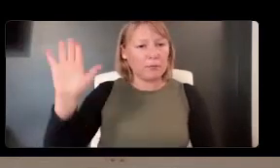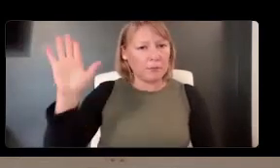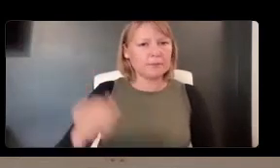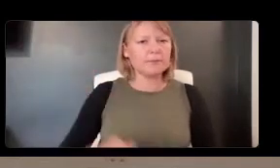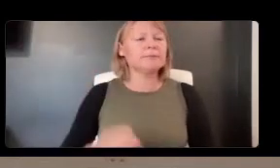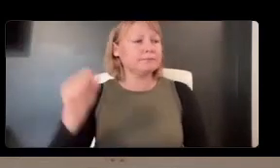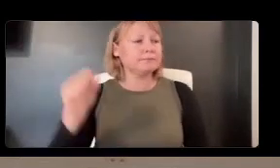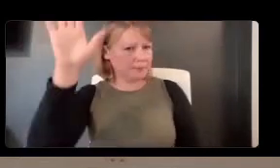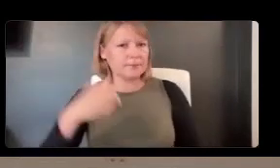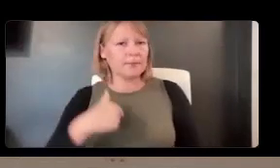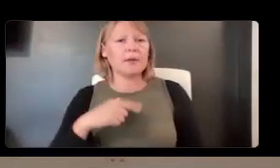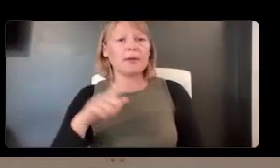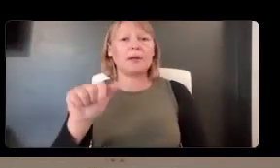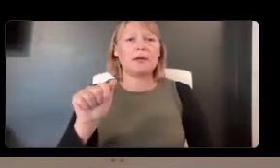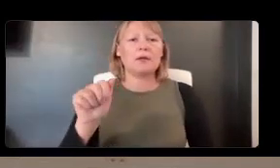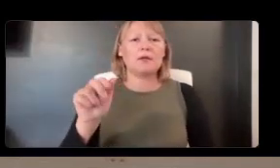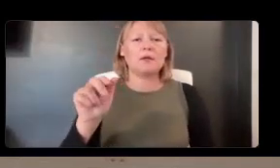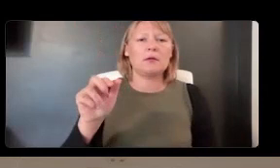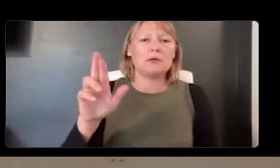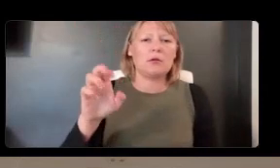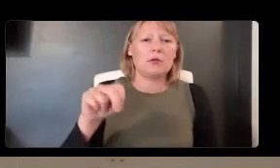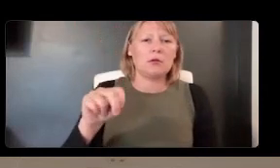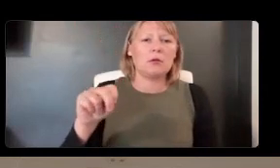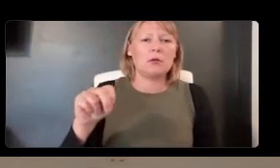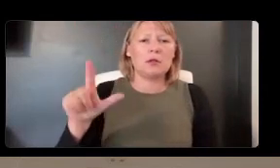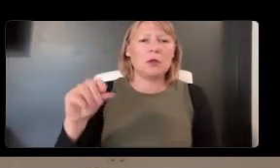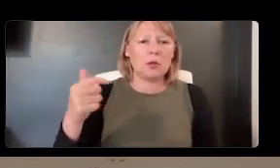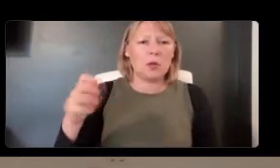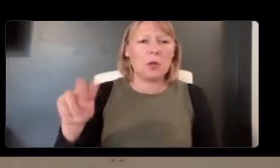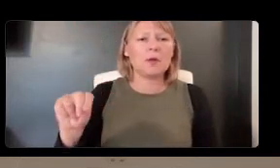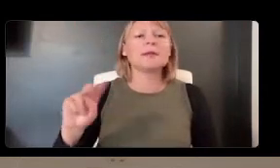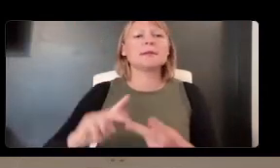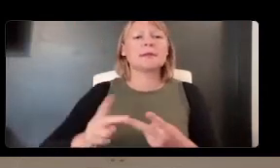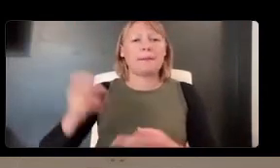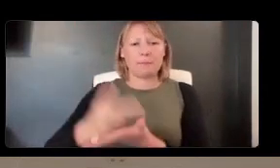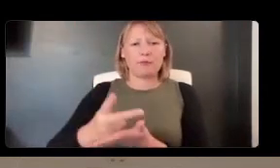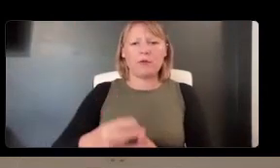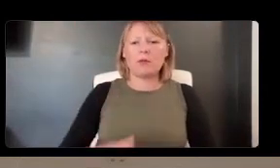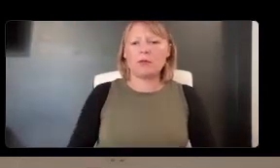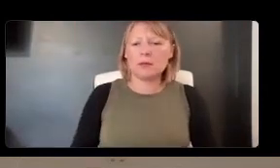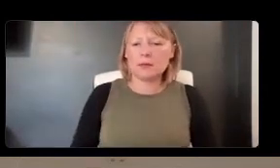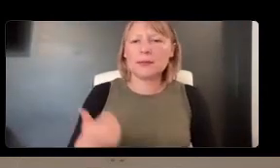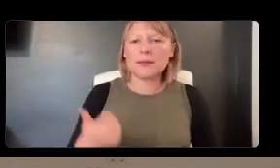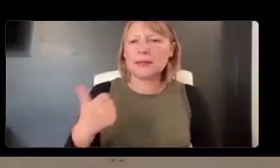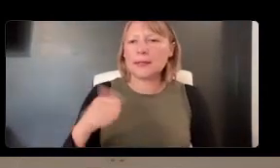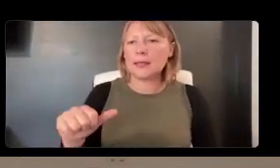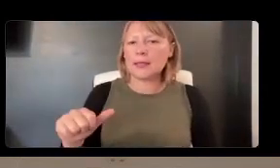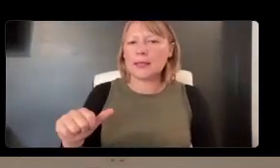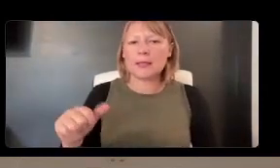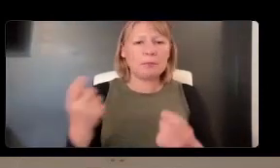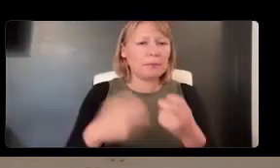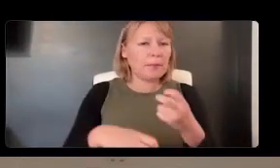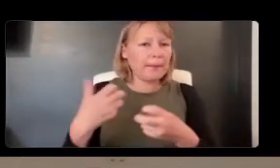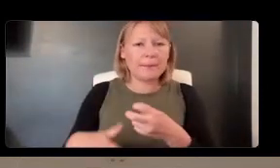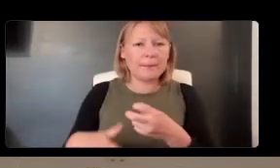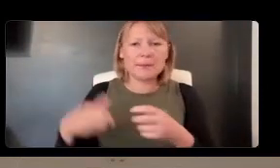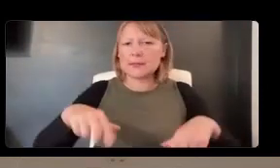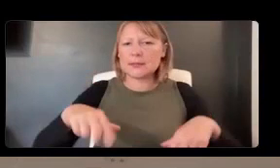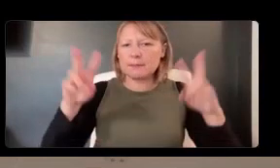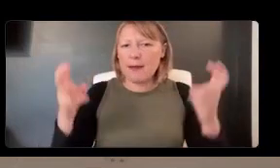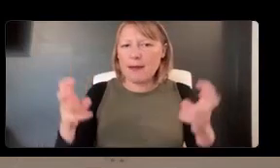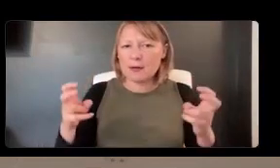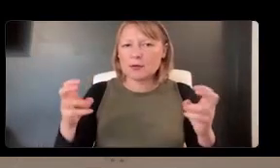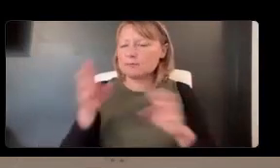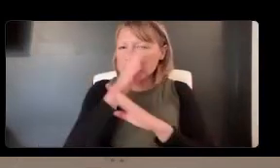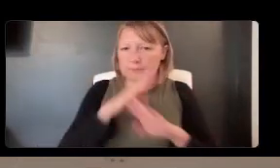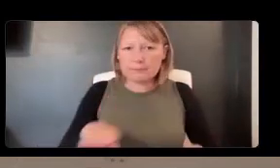this is Board Member Lauren Logan, and I second the motion. Okay, thank you. Are there any recusals from this matter? Hearing none,